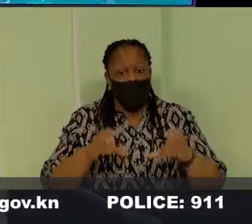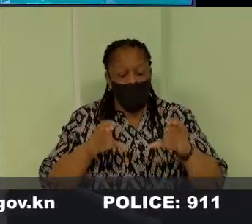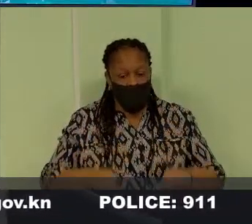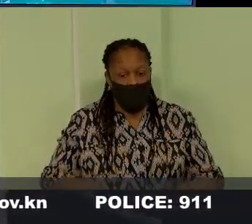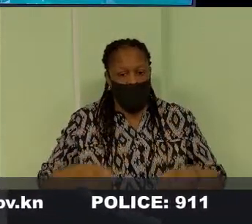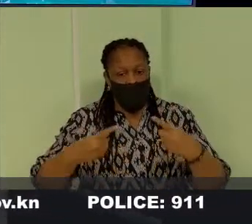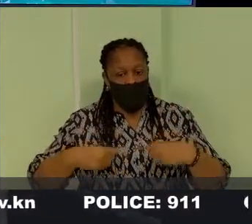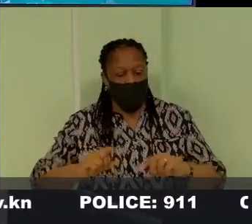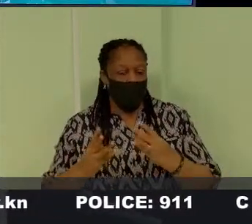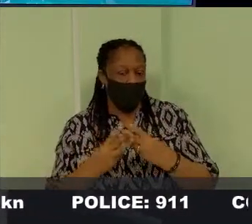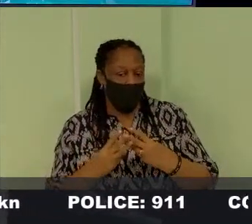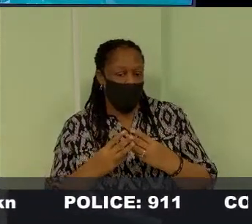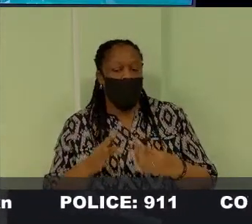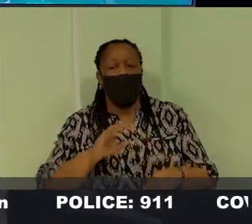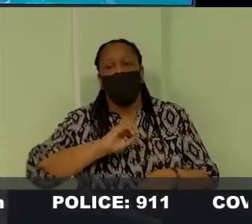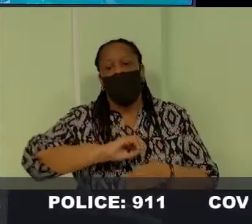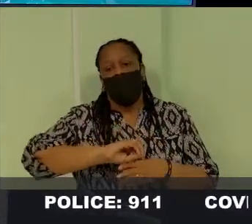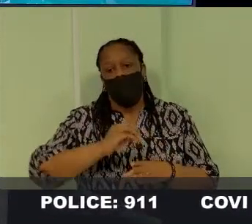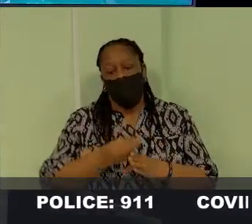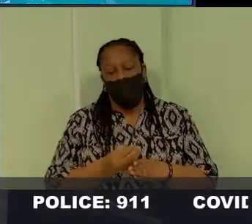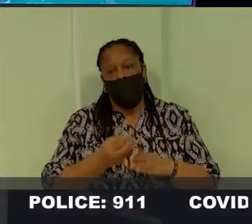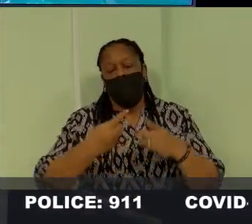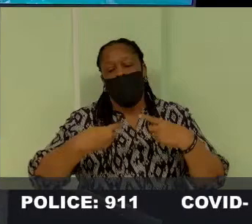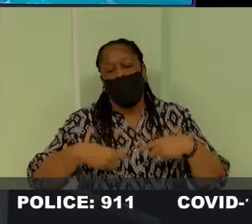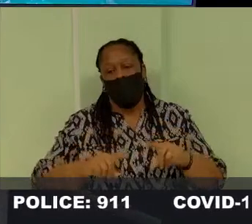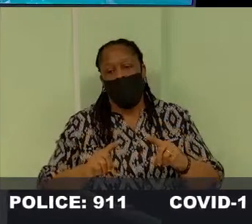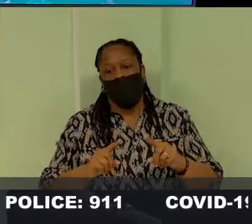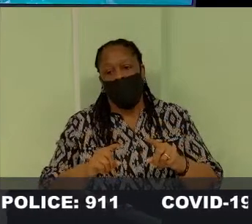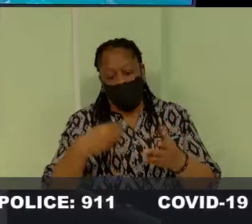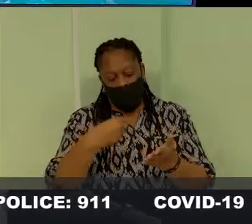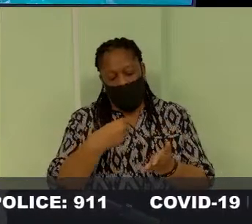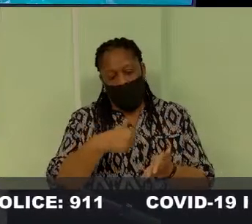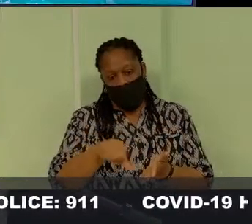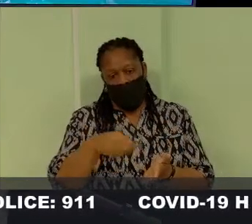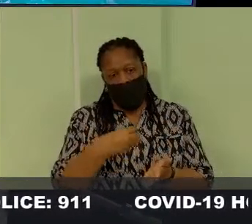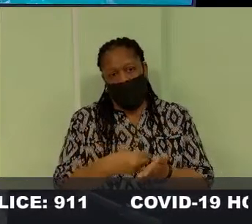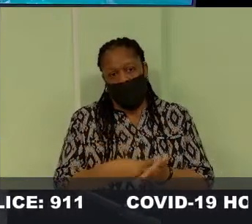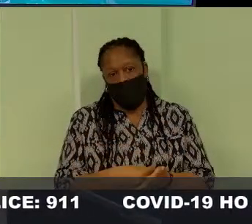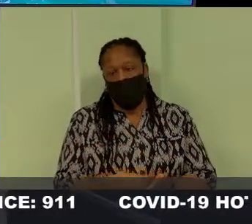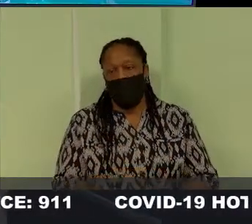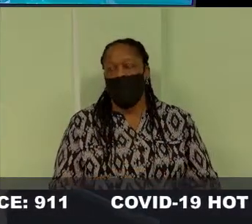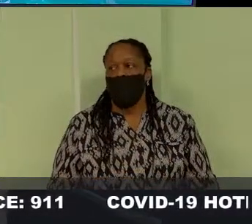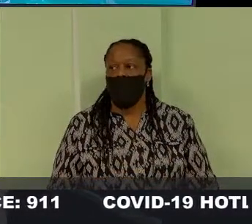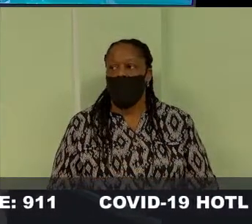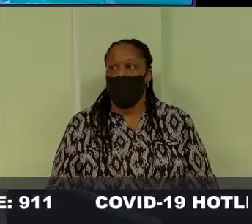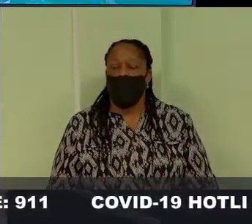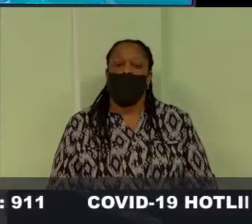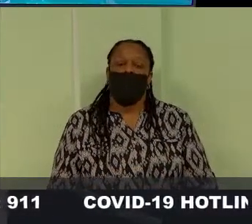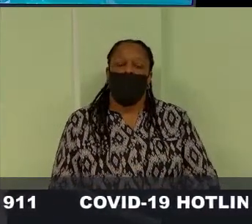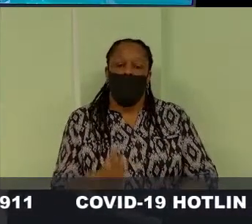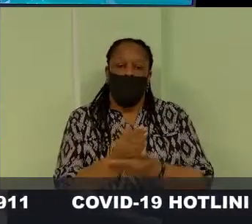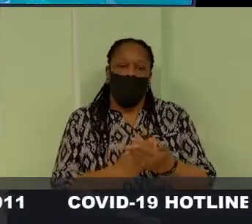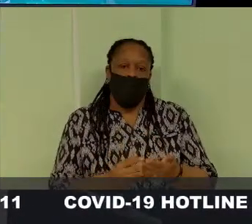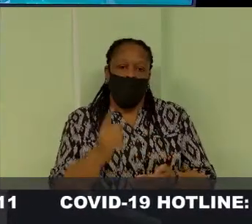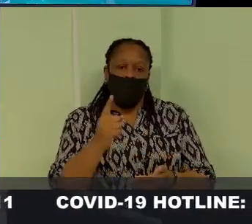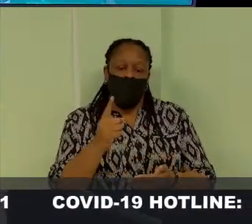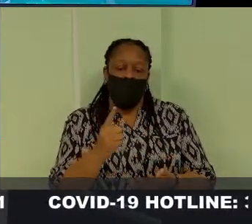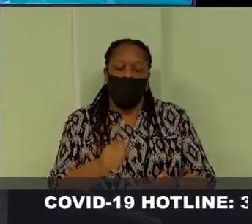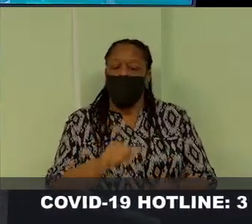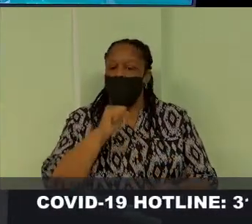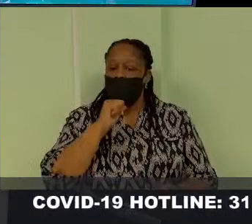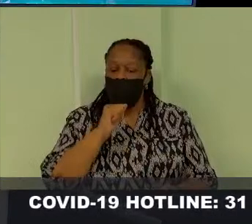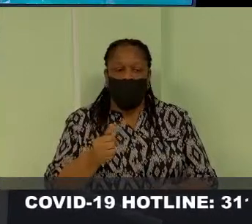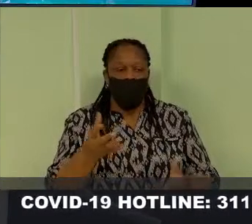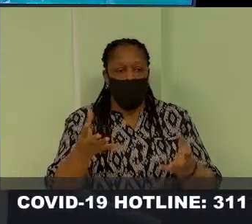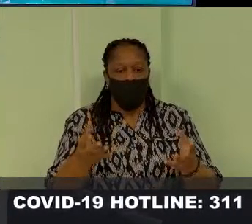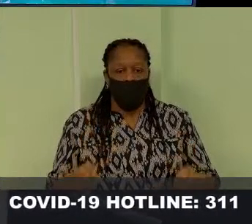conditions. I would read what this section says. A person who refuses or omits to do